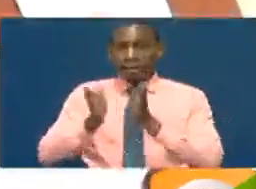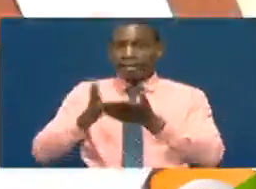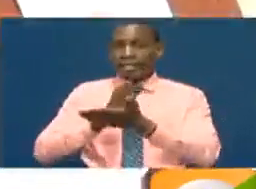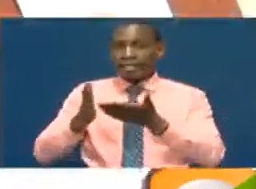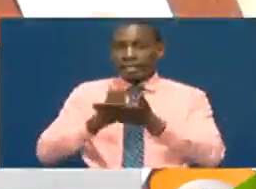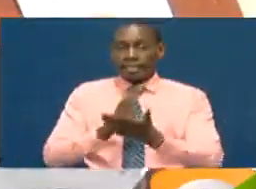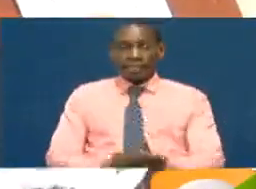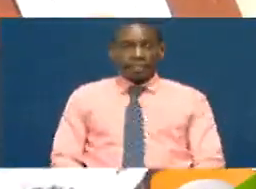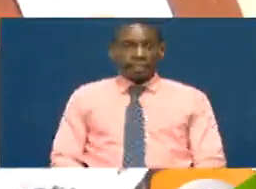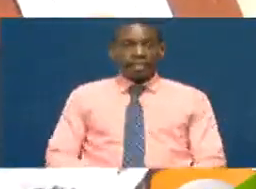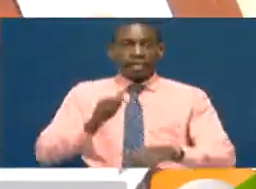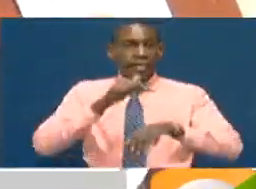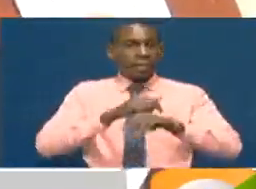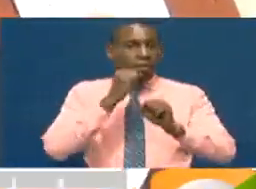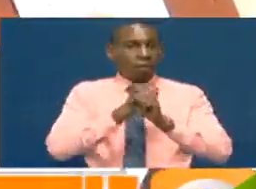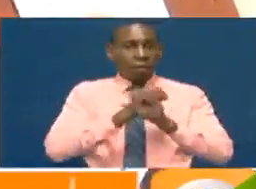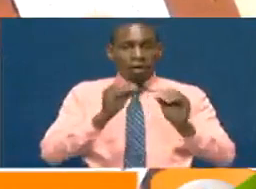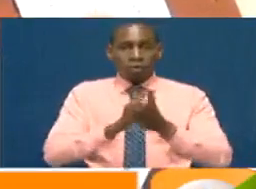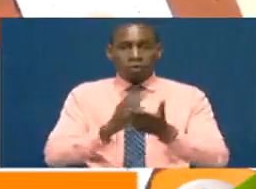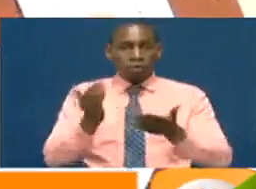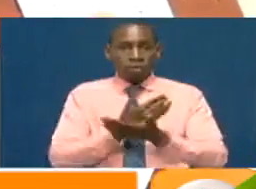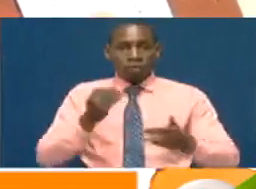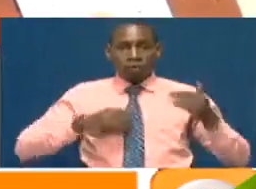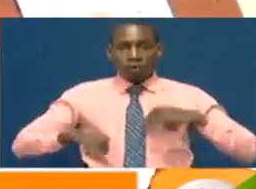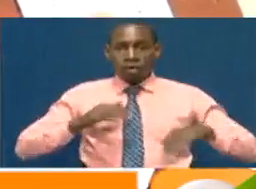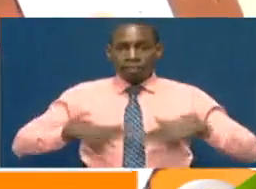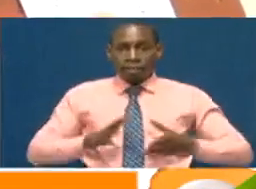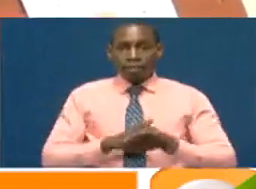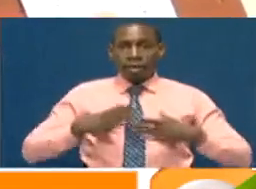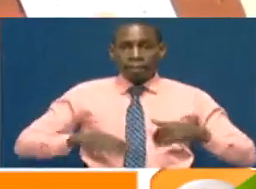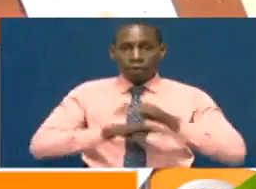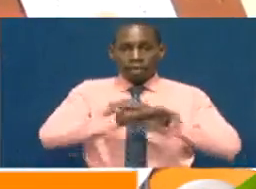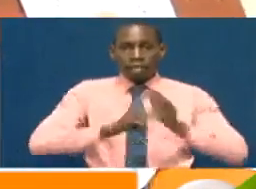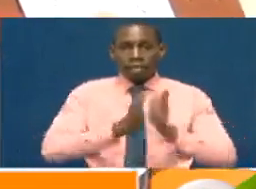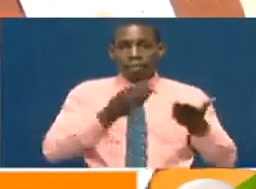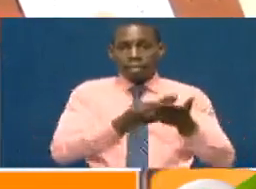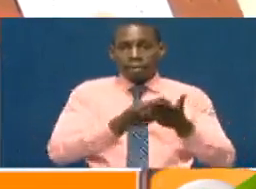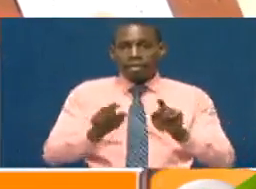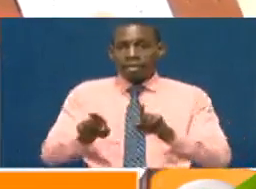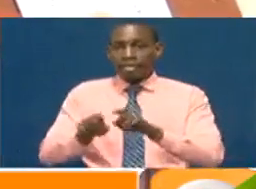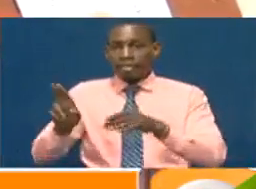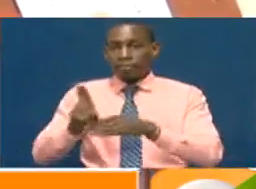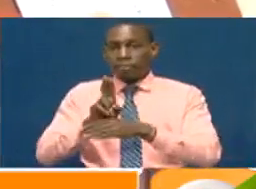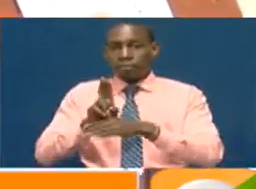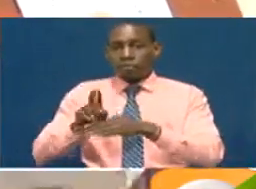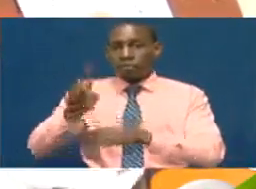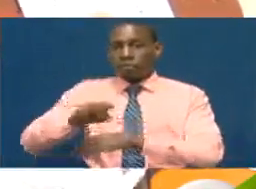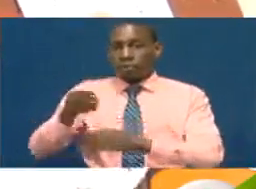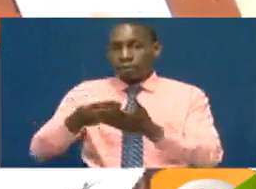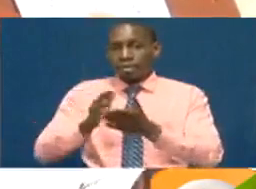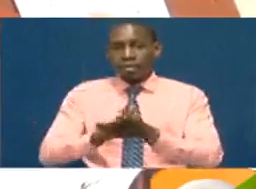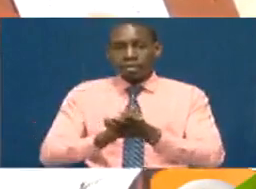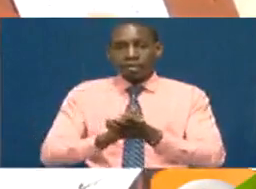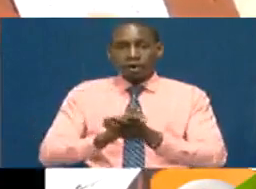sectors. Tusipopambana na wafisadi, na wezi wa pesa ya umma, na matumishi mbaya, ila